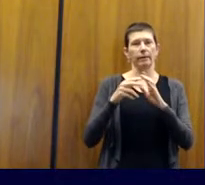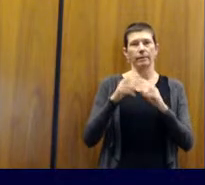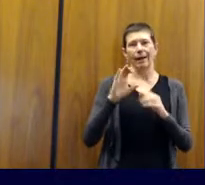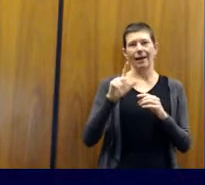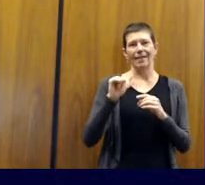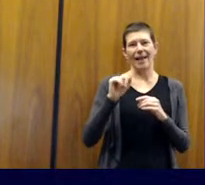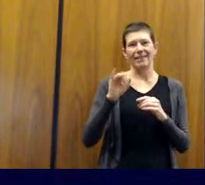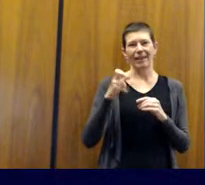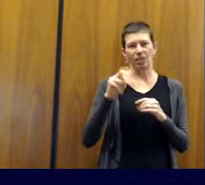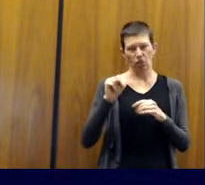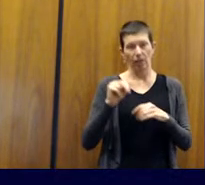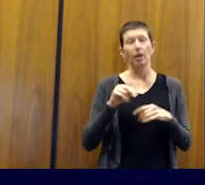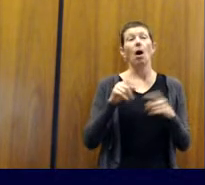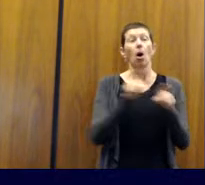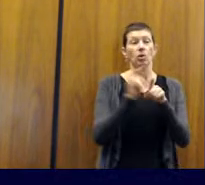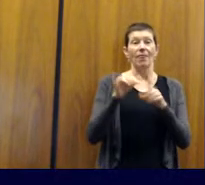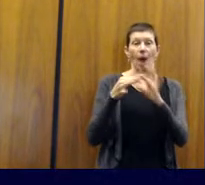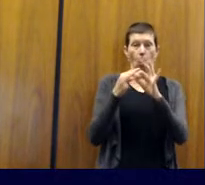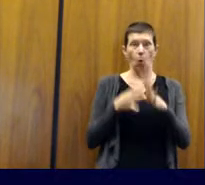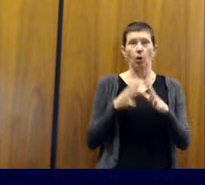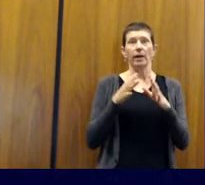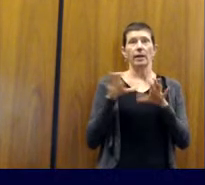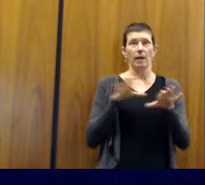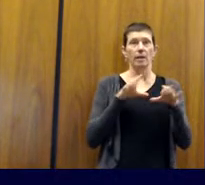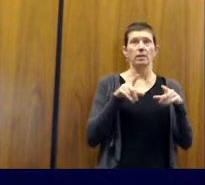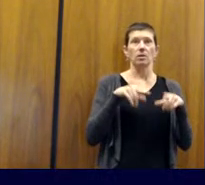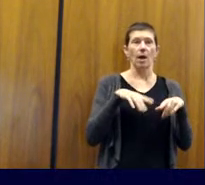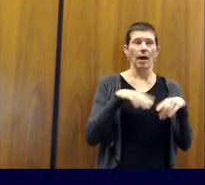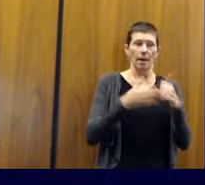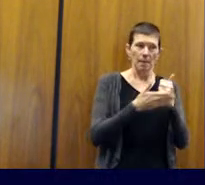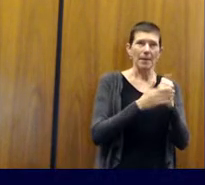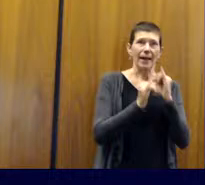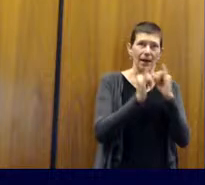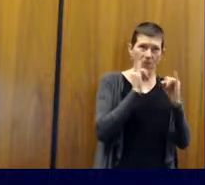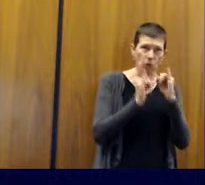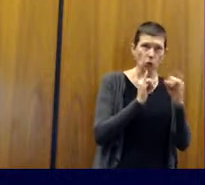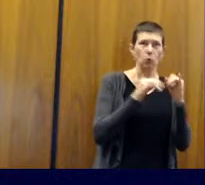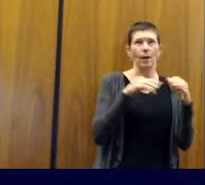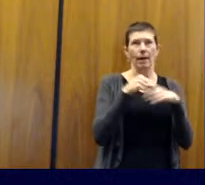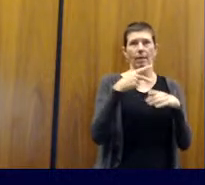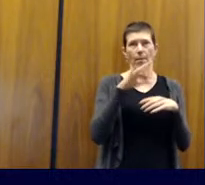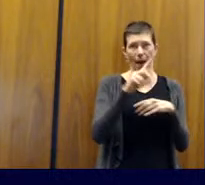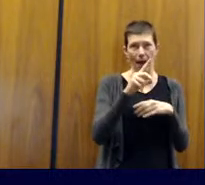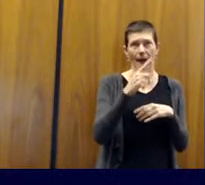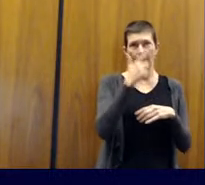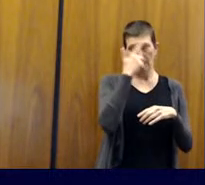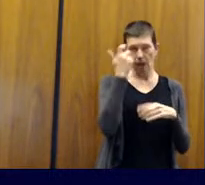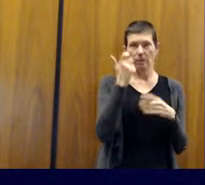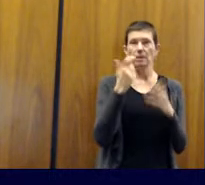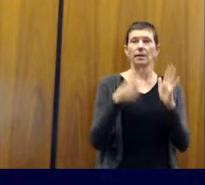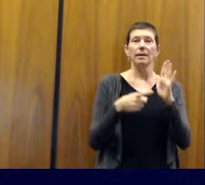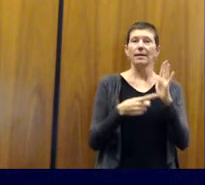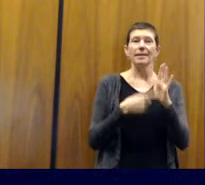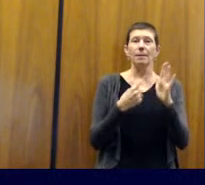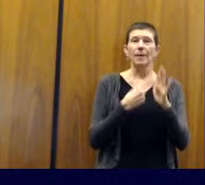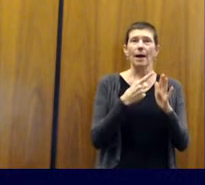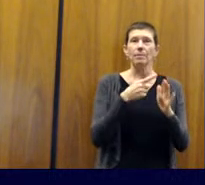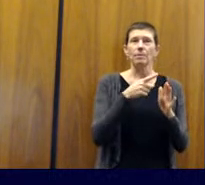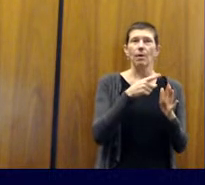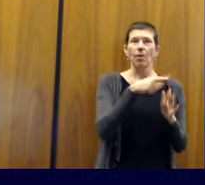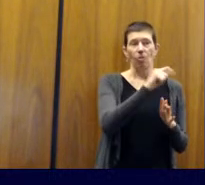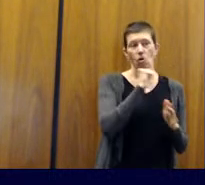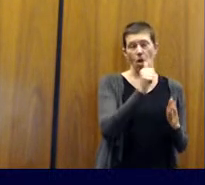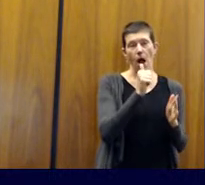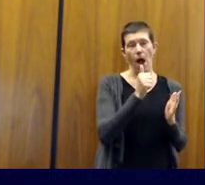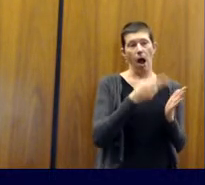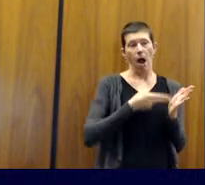addition to that, that coordinator goes and does daily interviews up on the pod because sometimes they're not up front